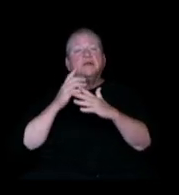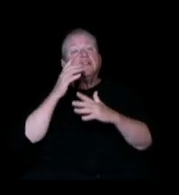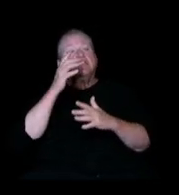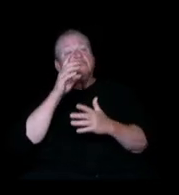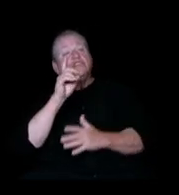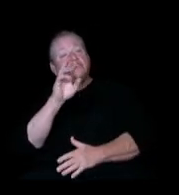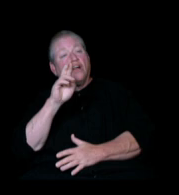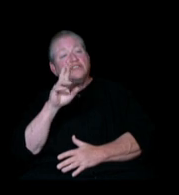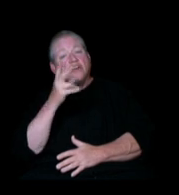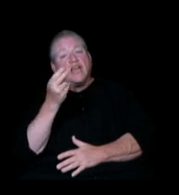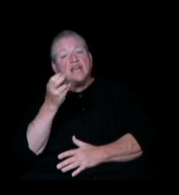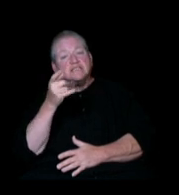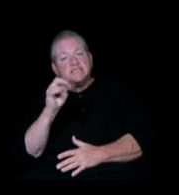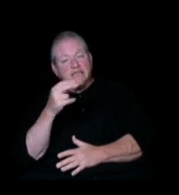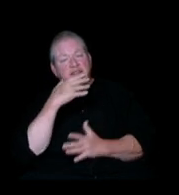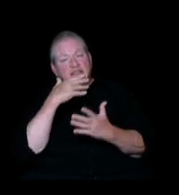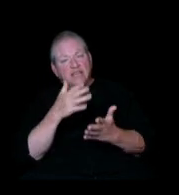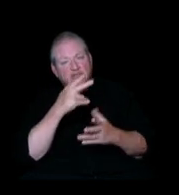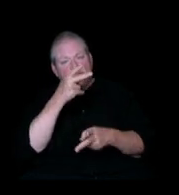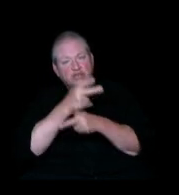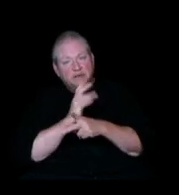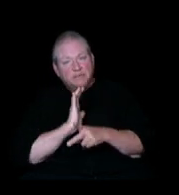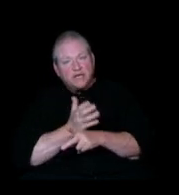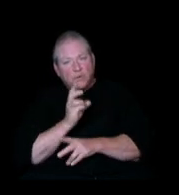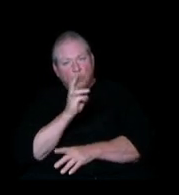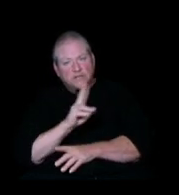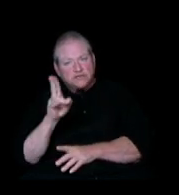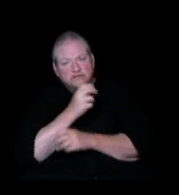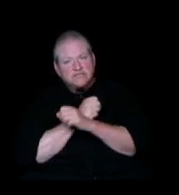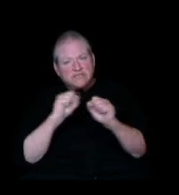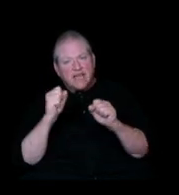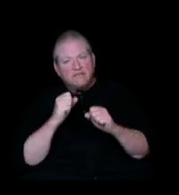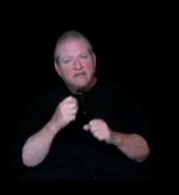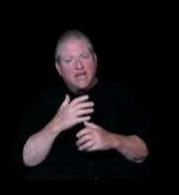thank you for all you have done to keep our campus safe and healthy.